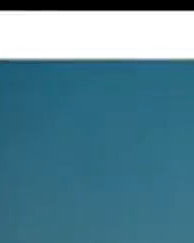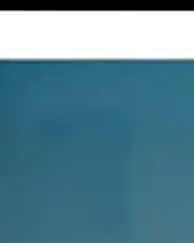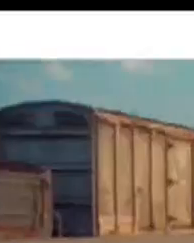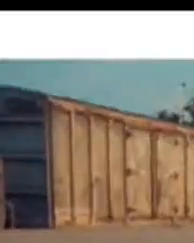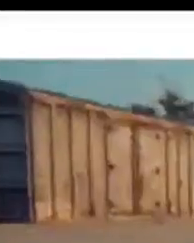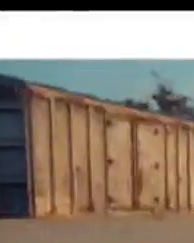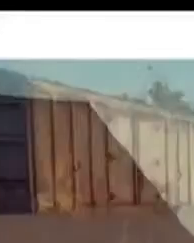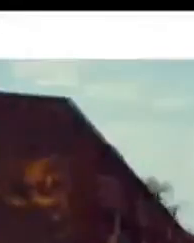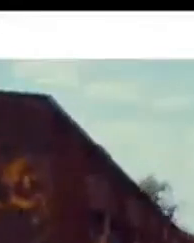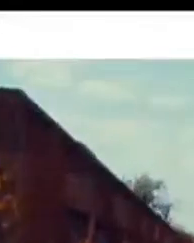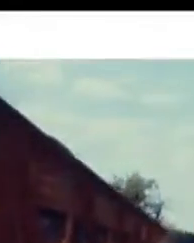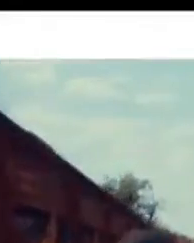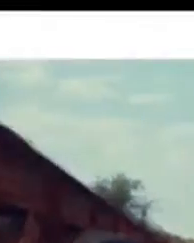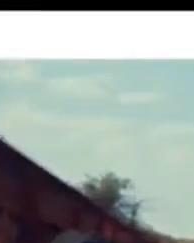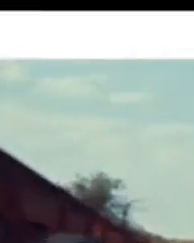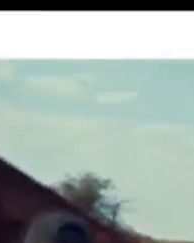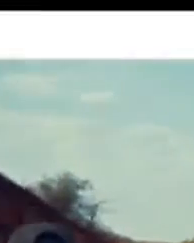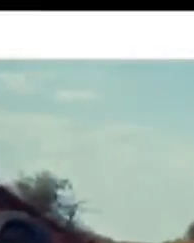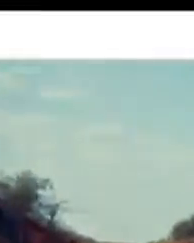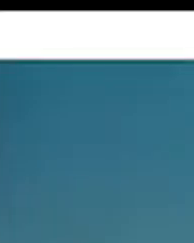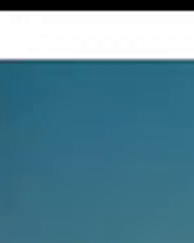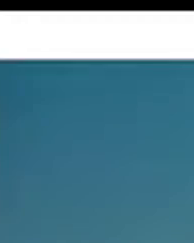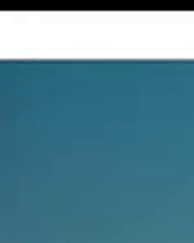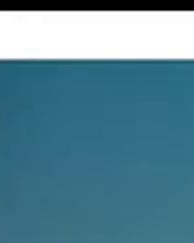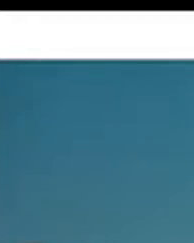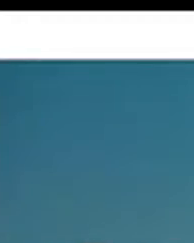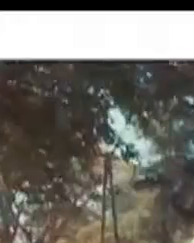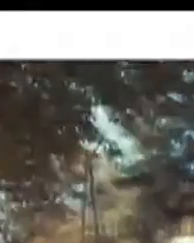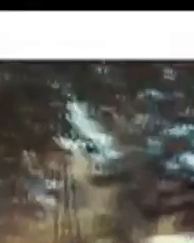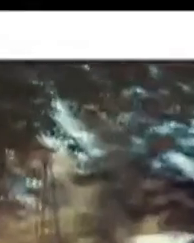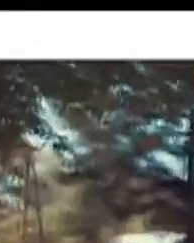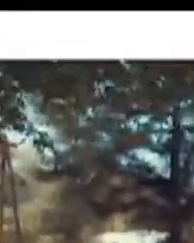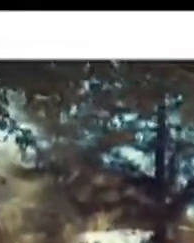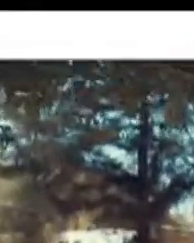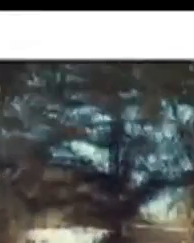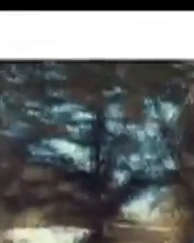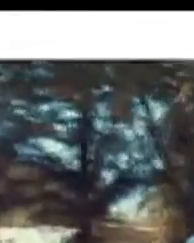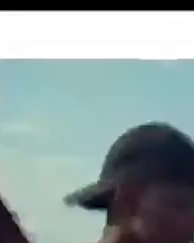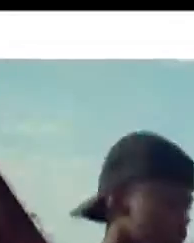all-star kontrato freestar nomegezina nigga hambe kweto superstar.